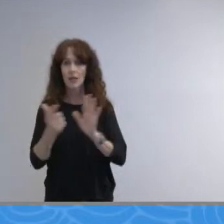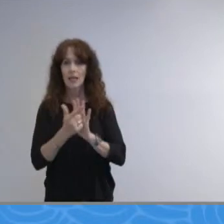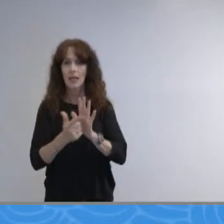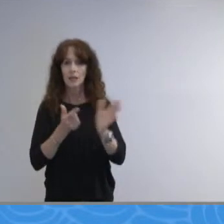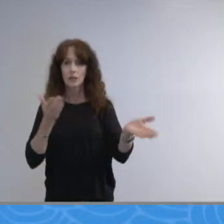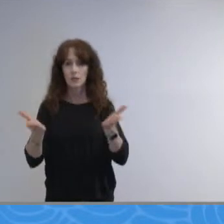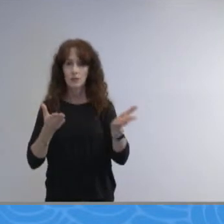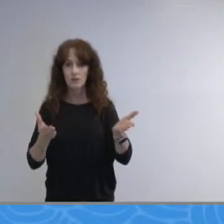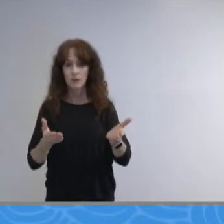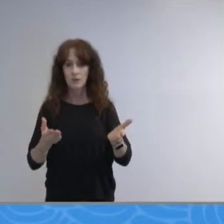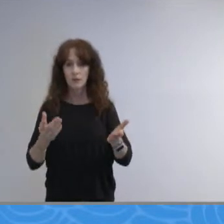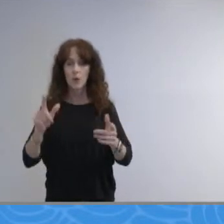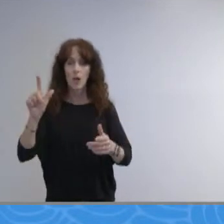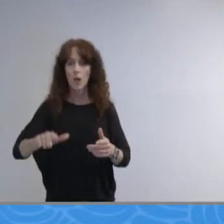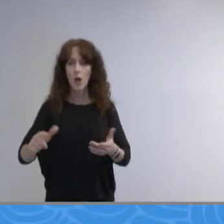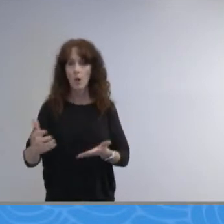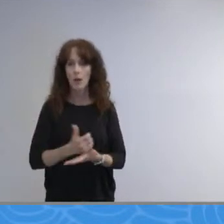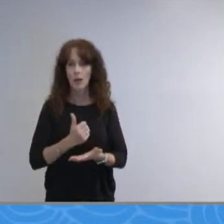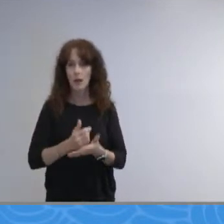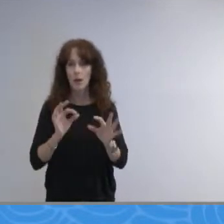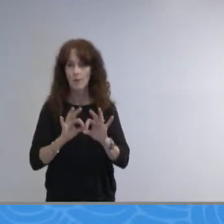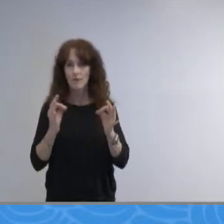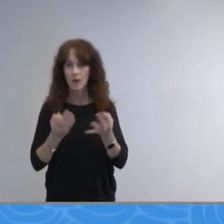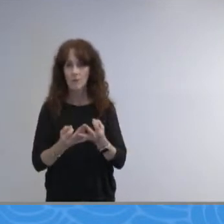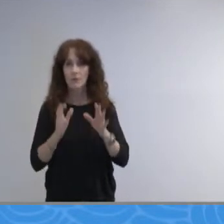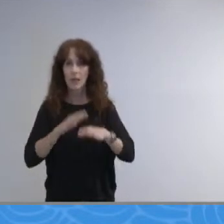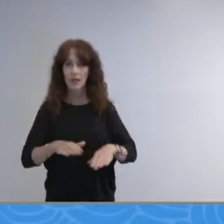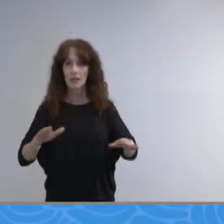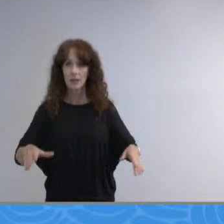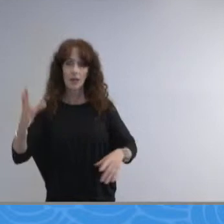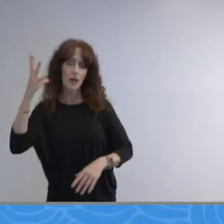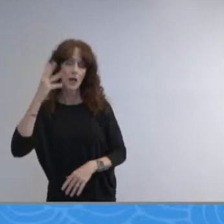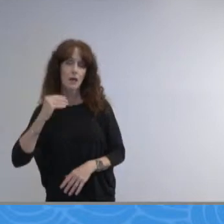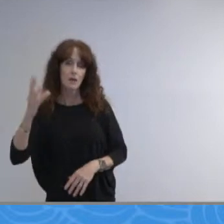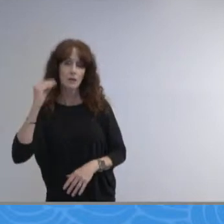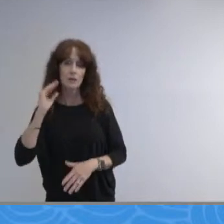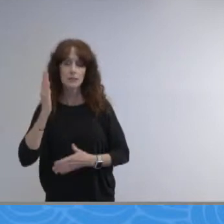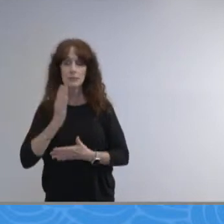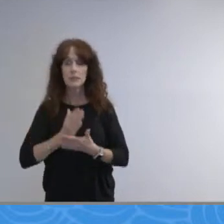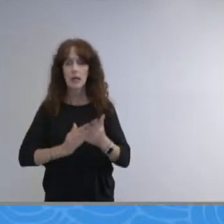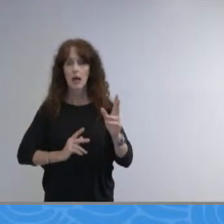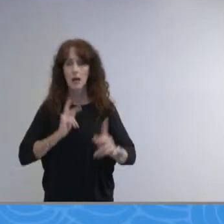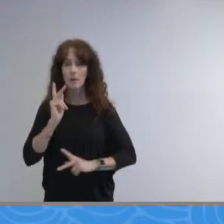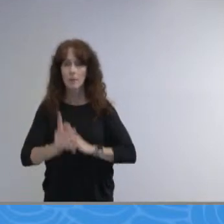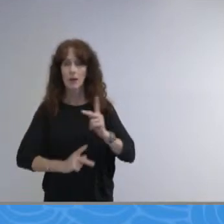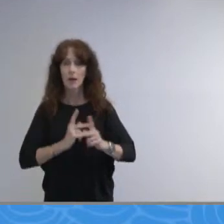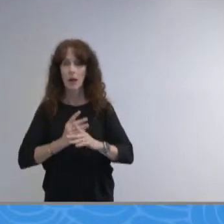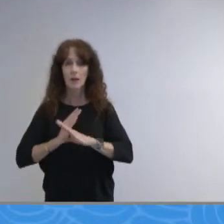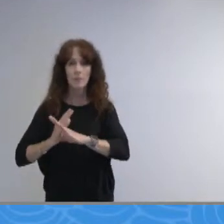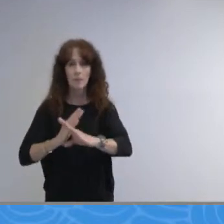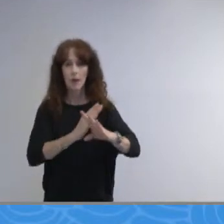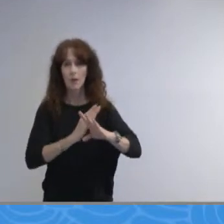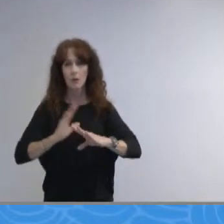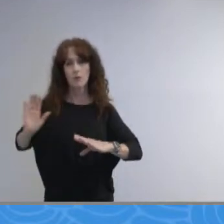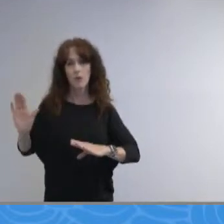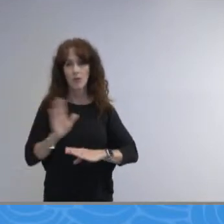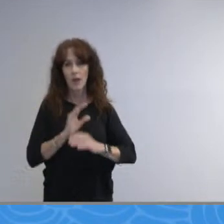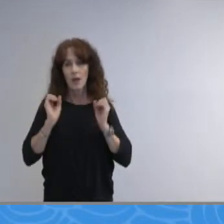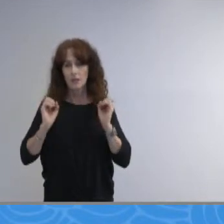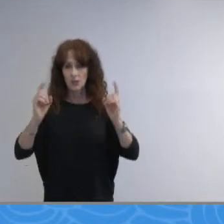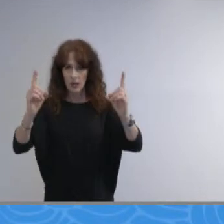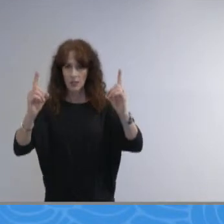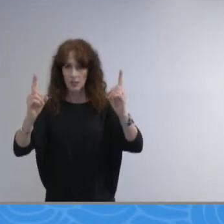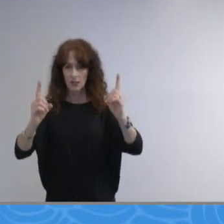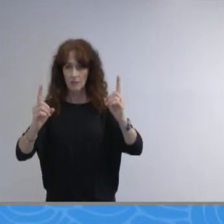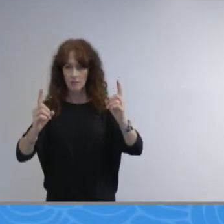services to low-income families whose children are experiencing some sort of barrier to their education. We